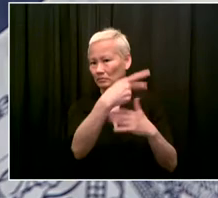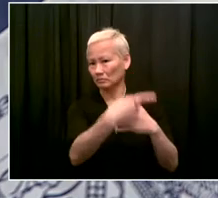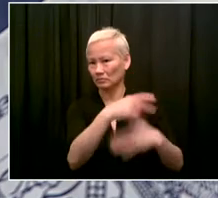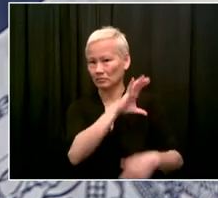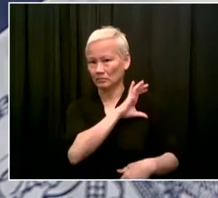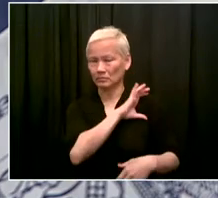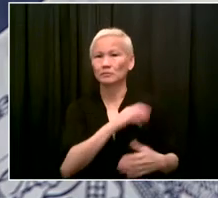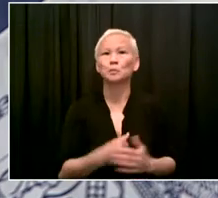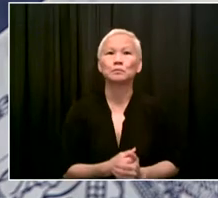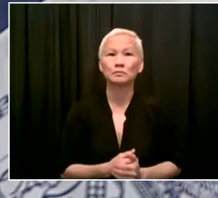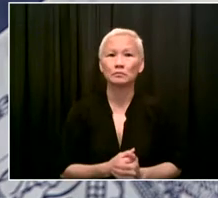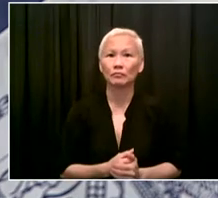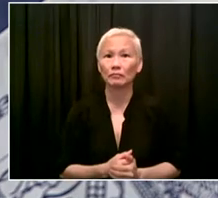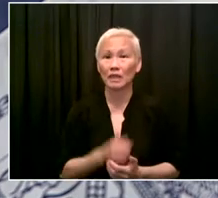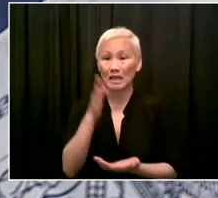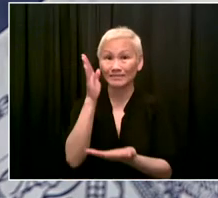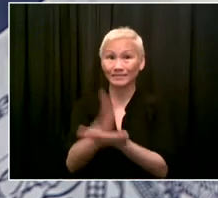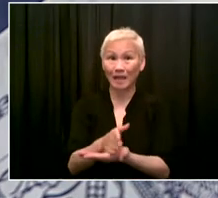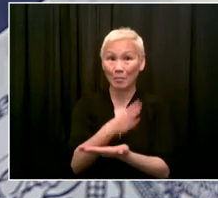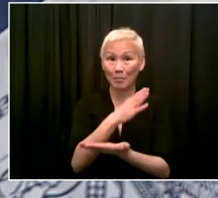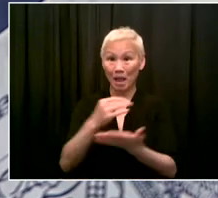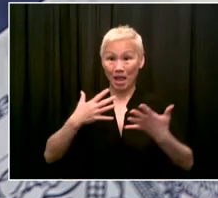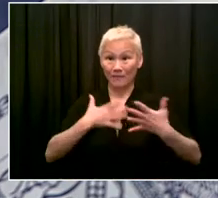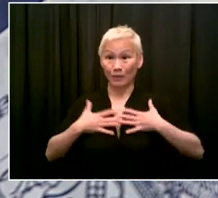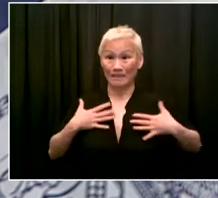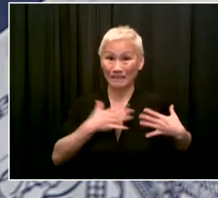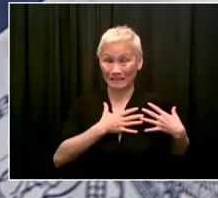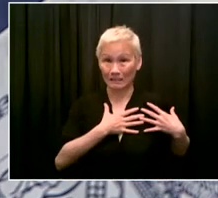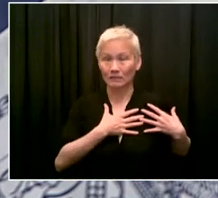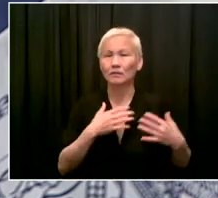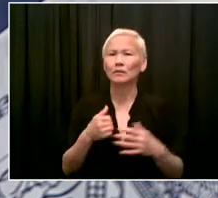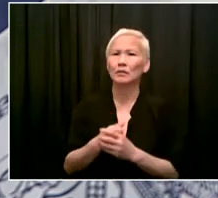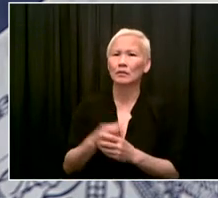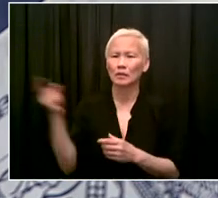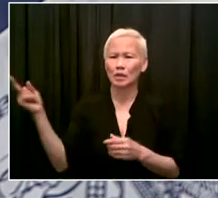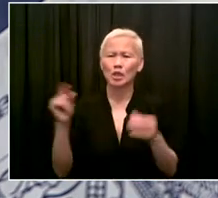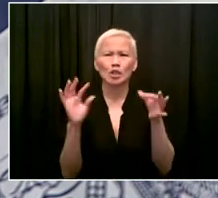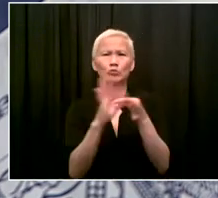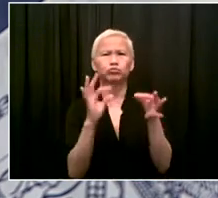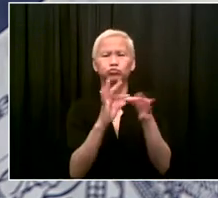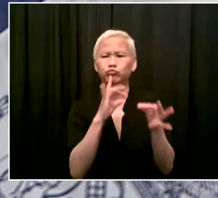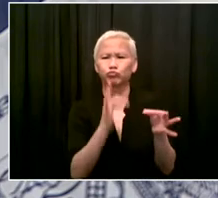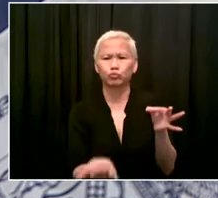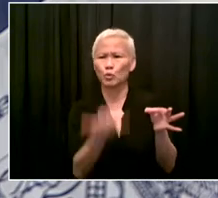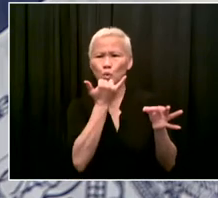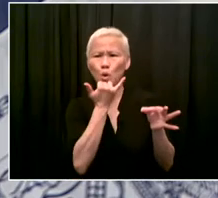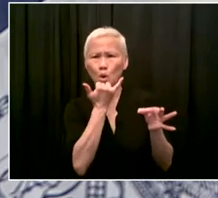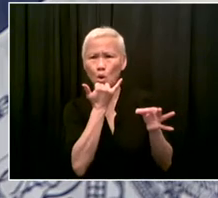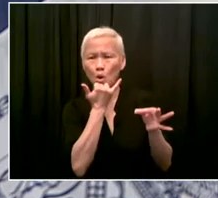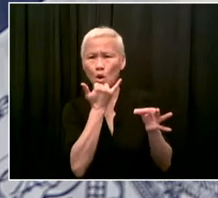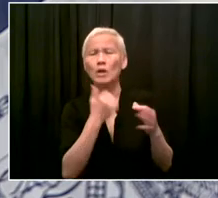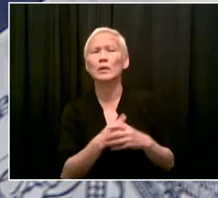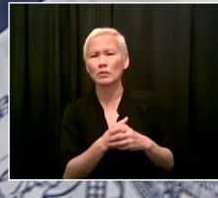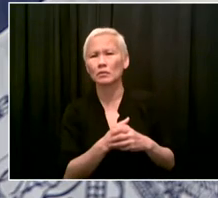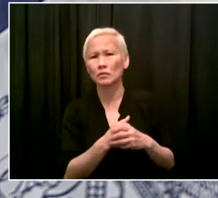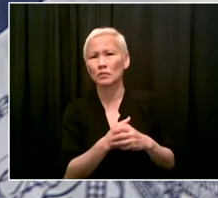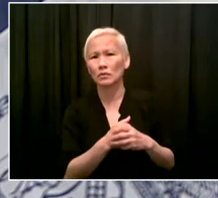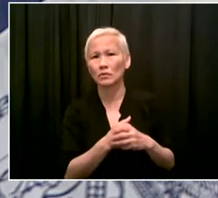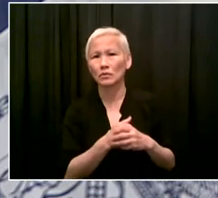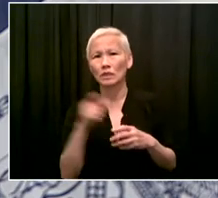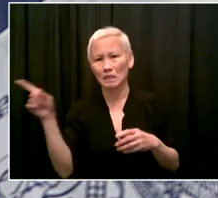frisk. He's someone who was a charter member of those movements for police reform. I found it quizzical